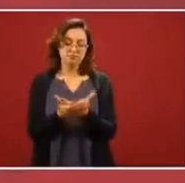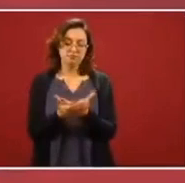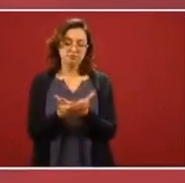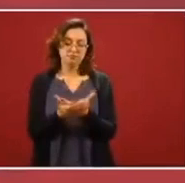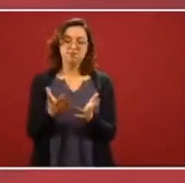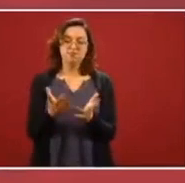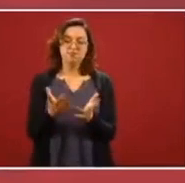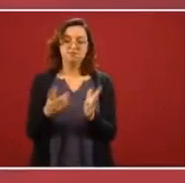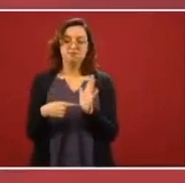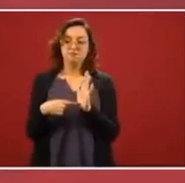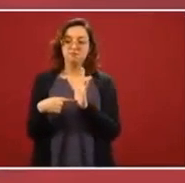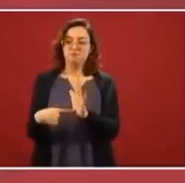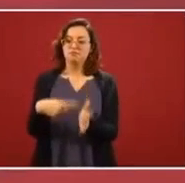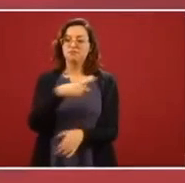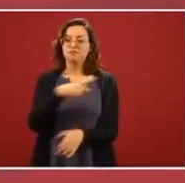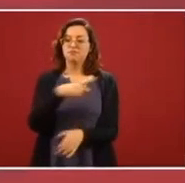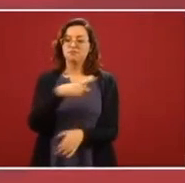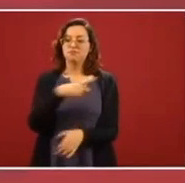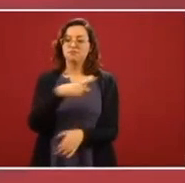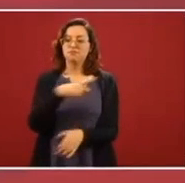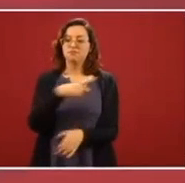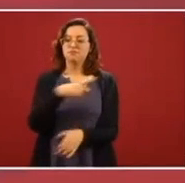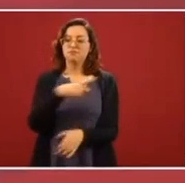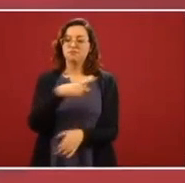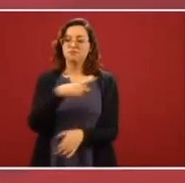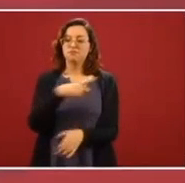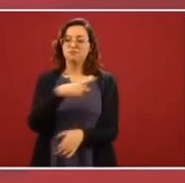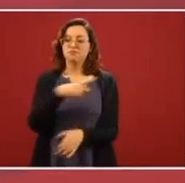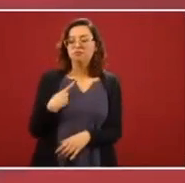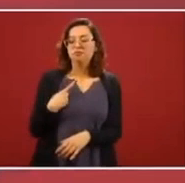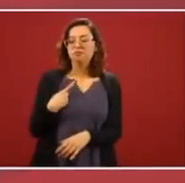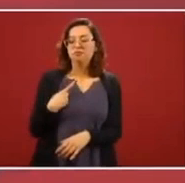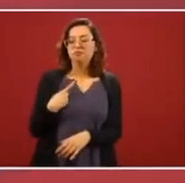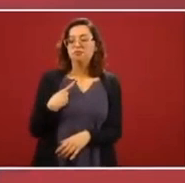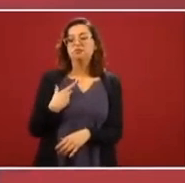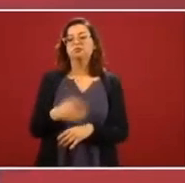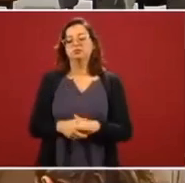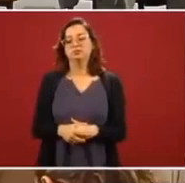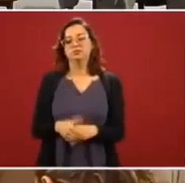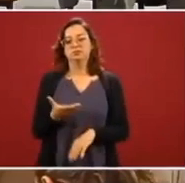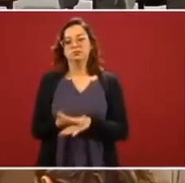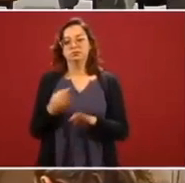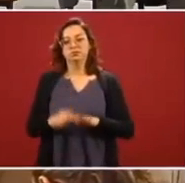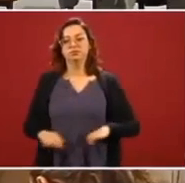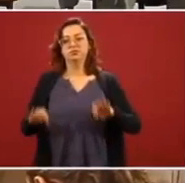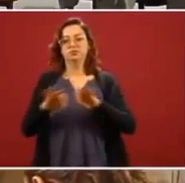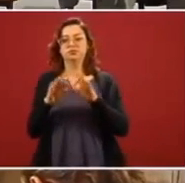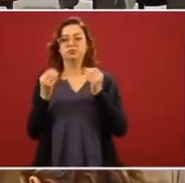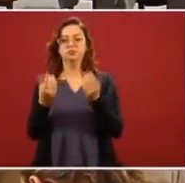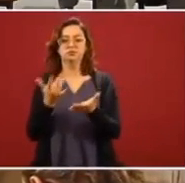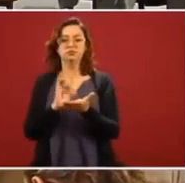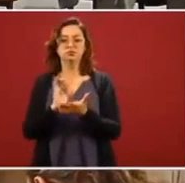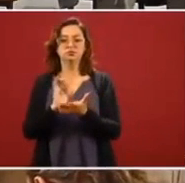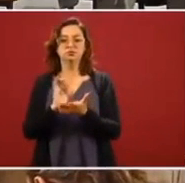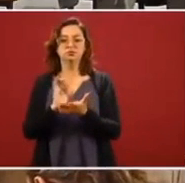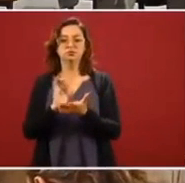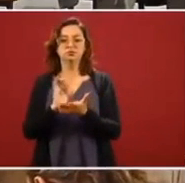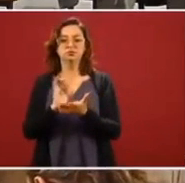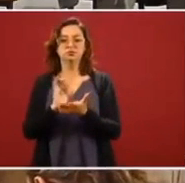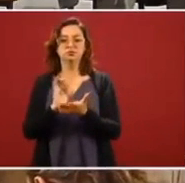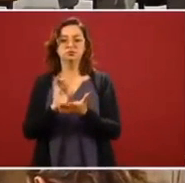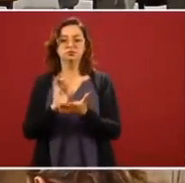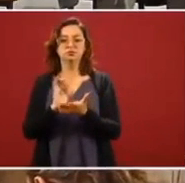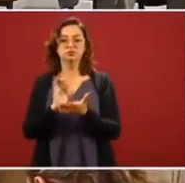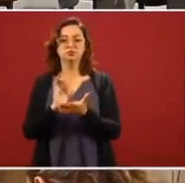we are taking deben tomar and that need to be taken porque son muy importantes. Muchas gracias. because they are very